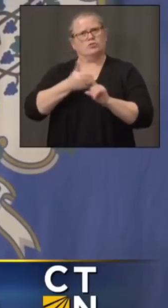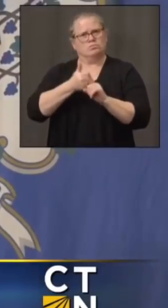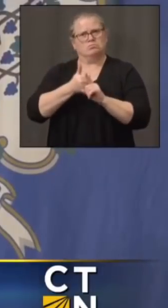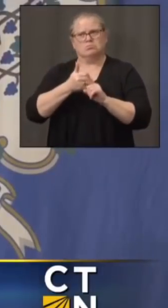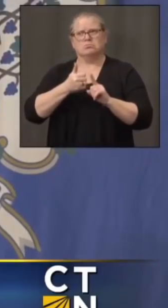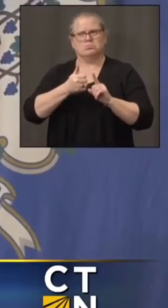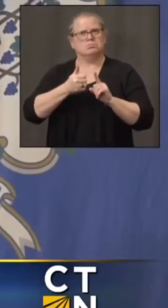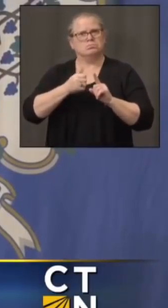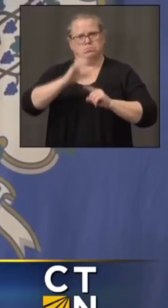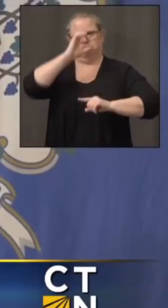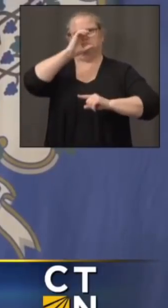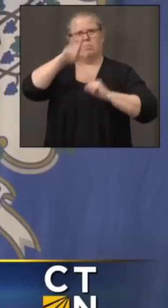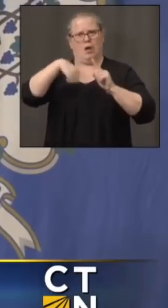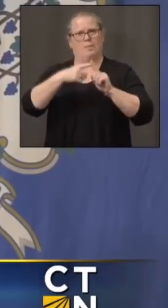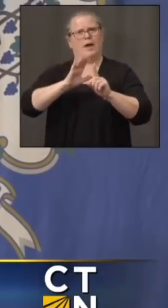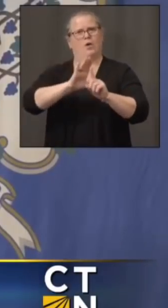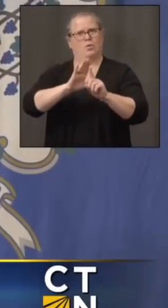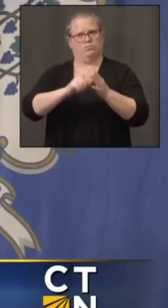of